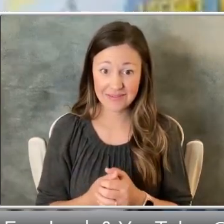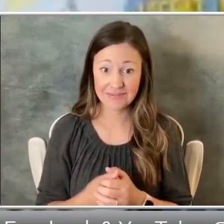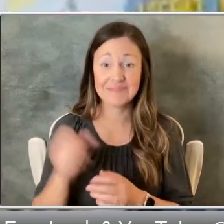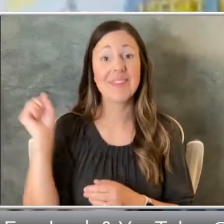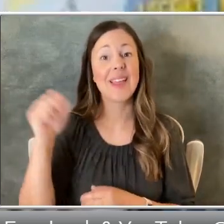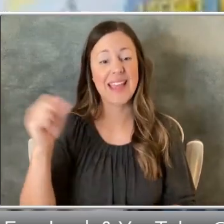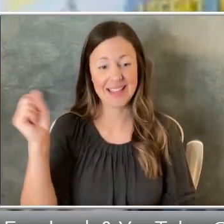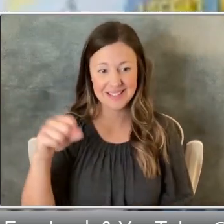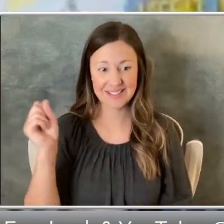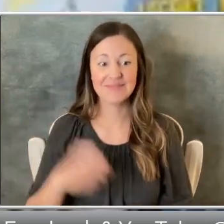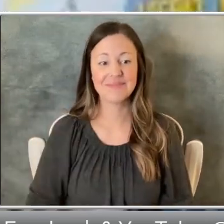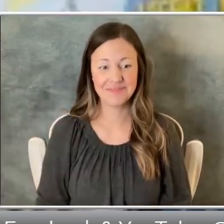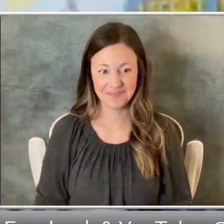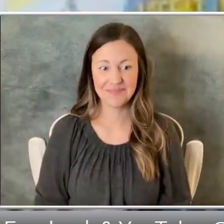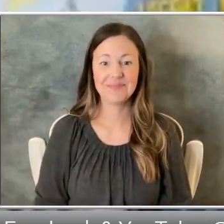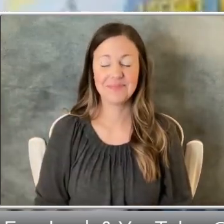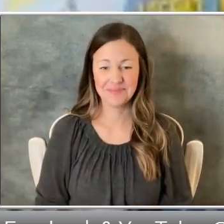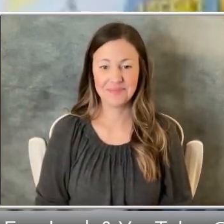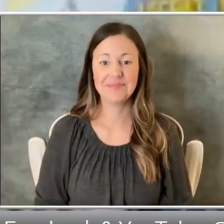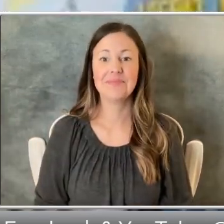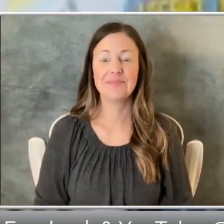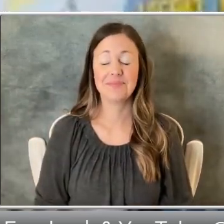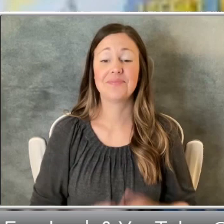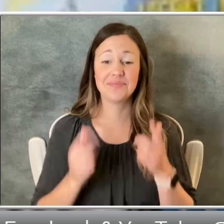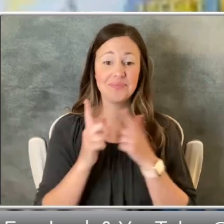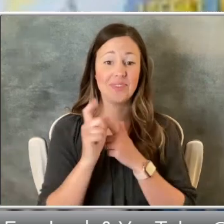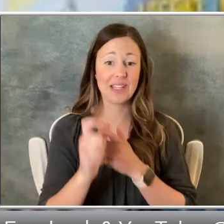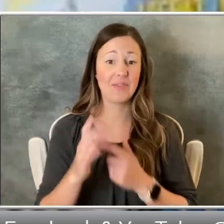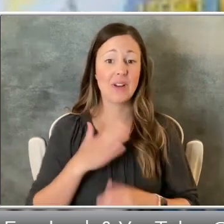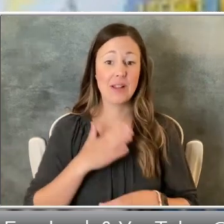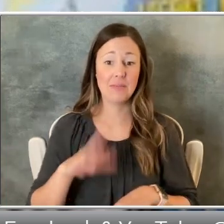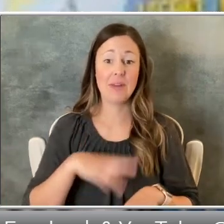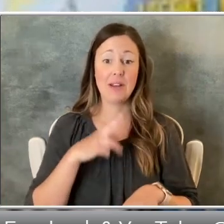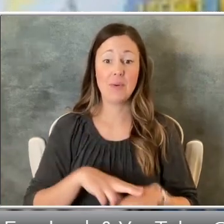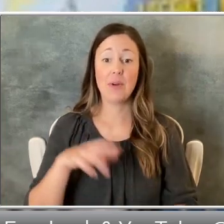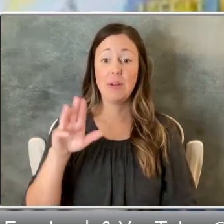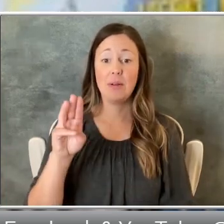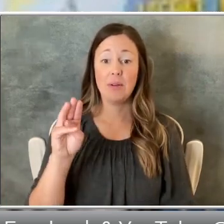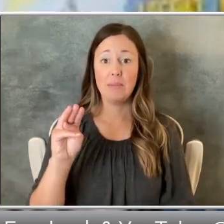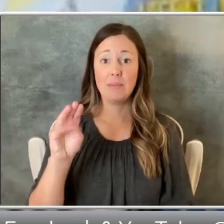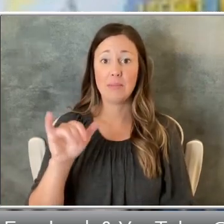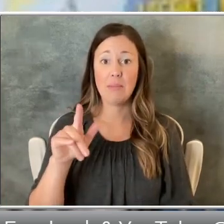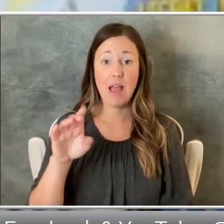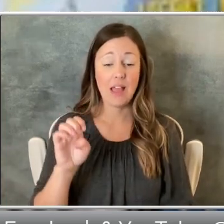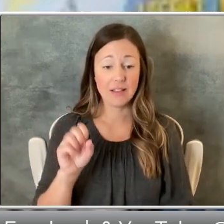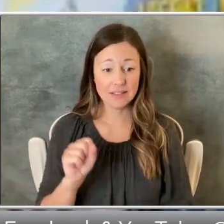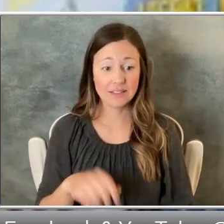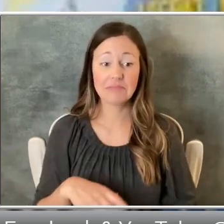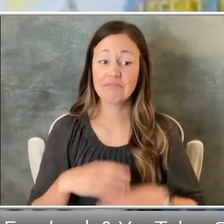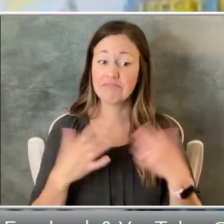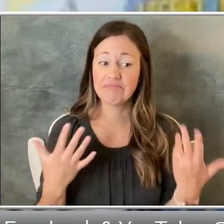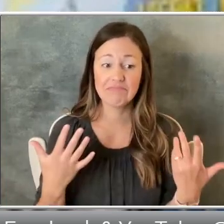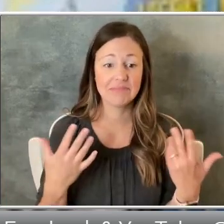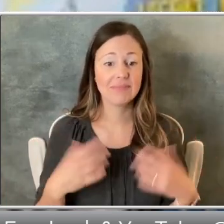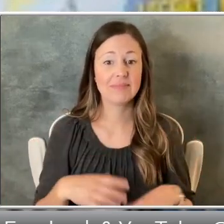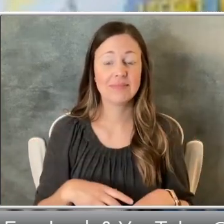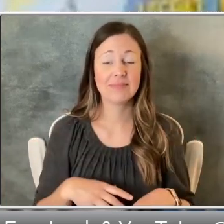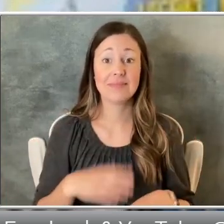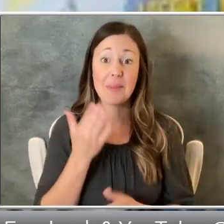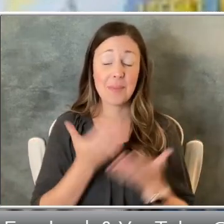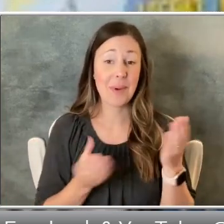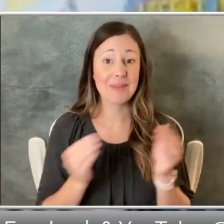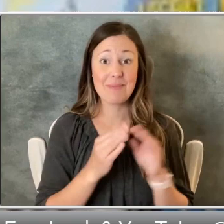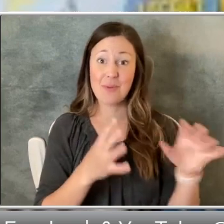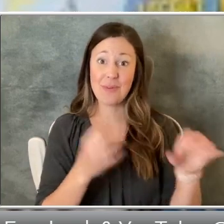Yes. I run my normal mileage back at it. Like I said, I'm probably faster